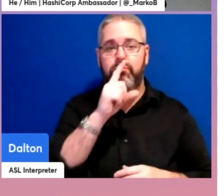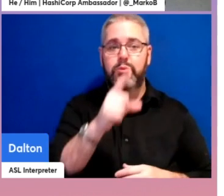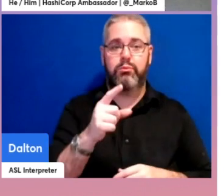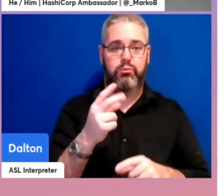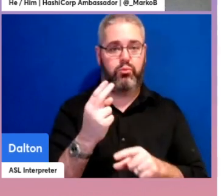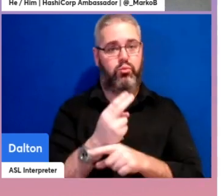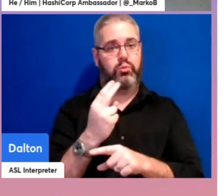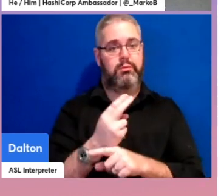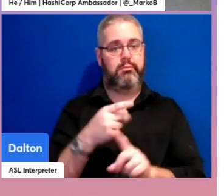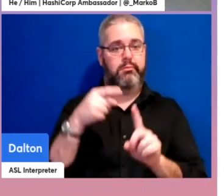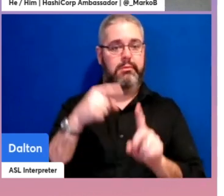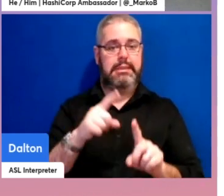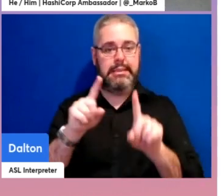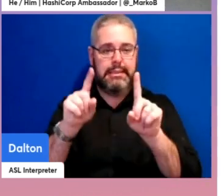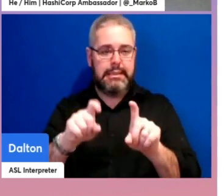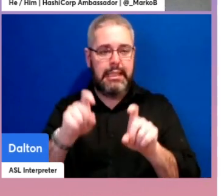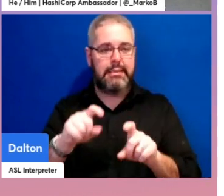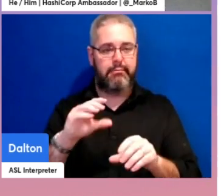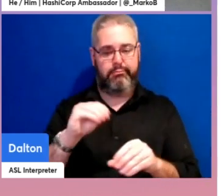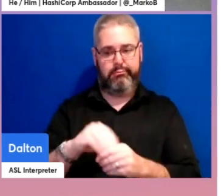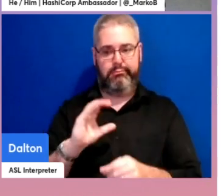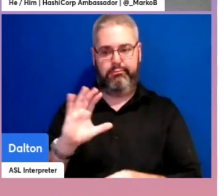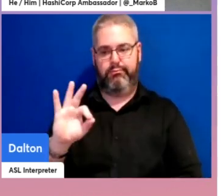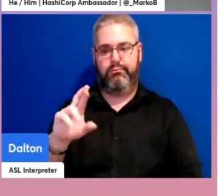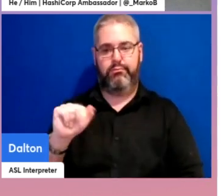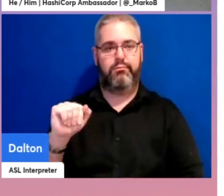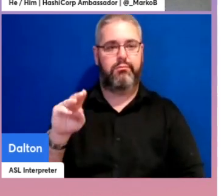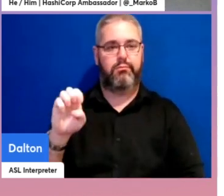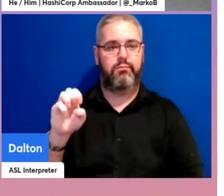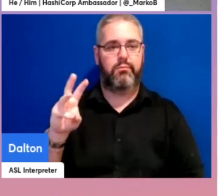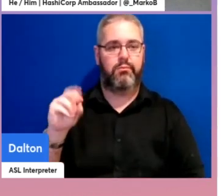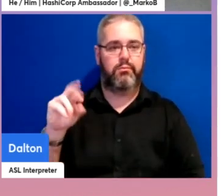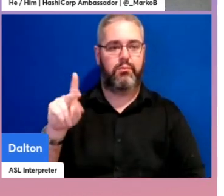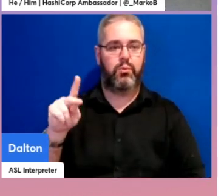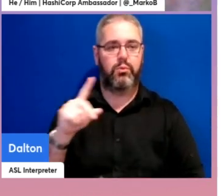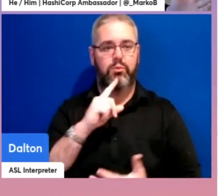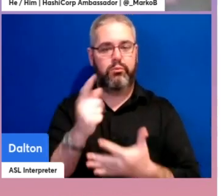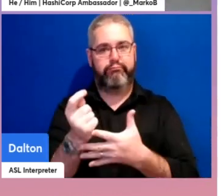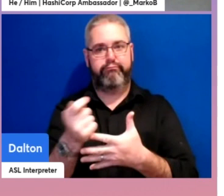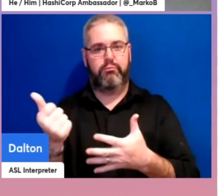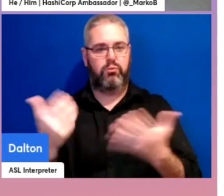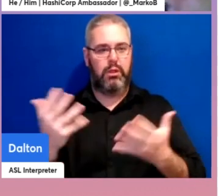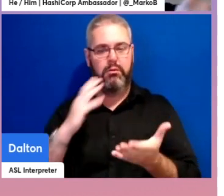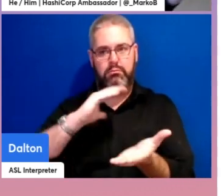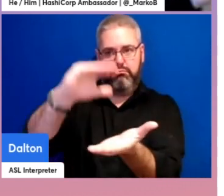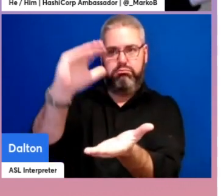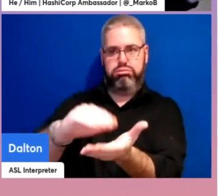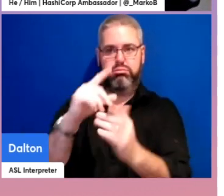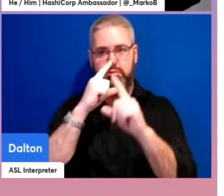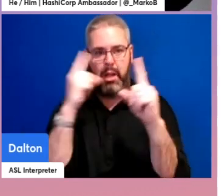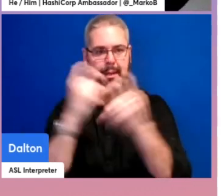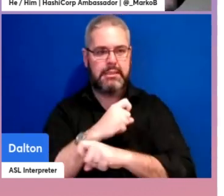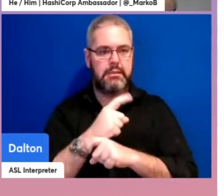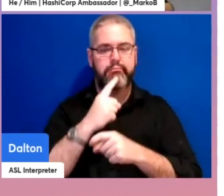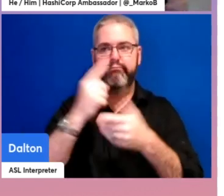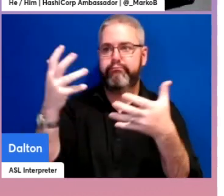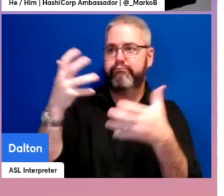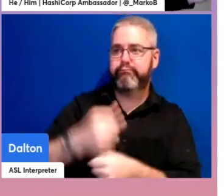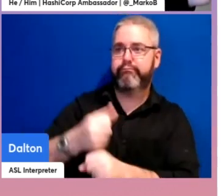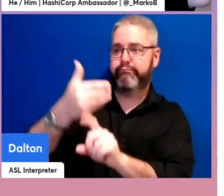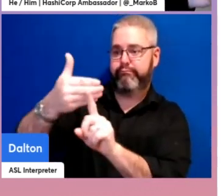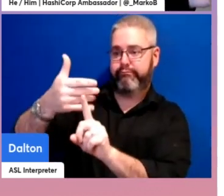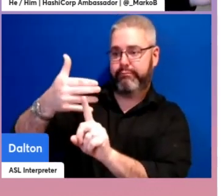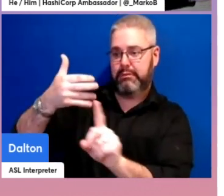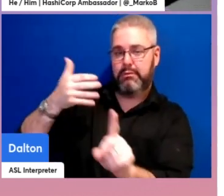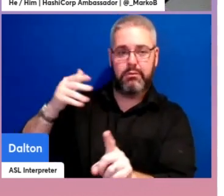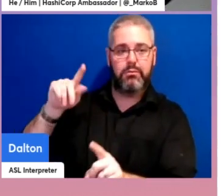built-in testing framework, I definitely believe it removes the complexity and kind of consolidates all the previous kind of tool